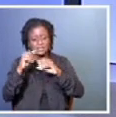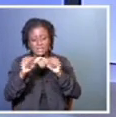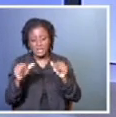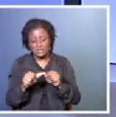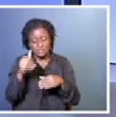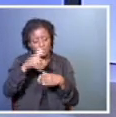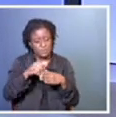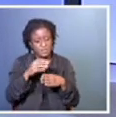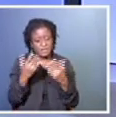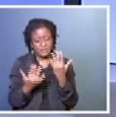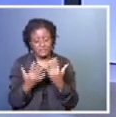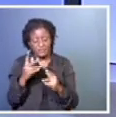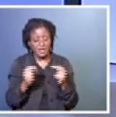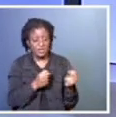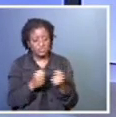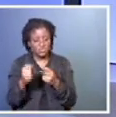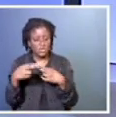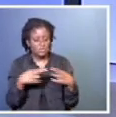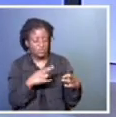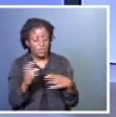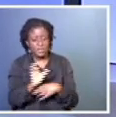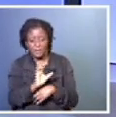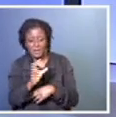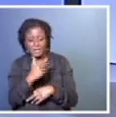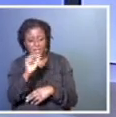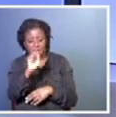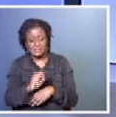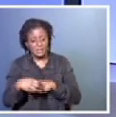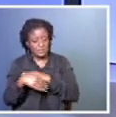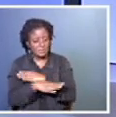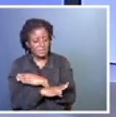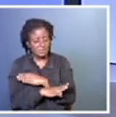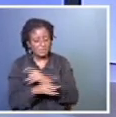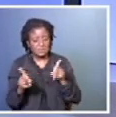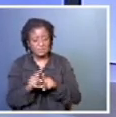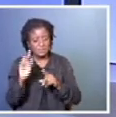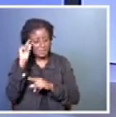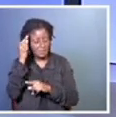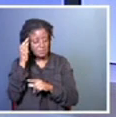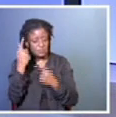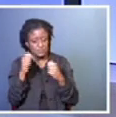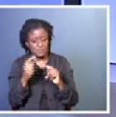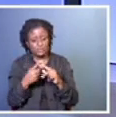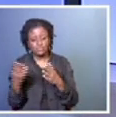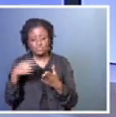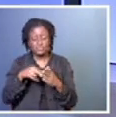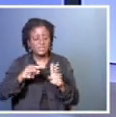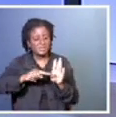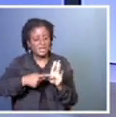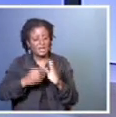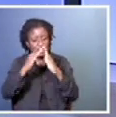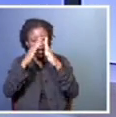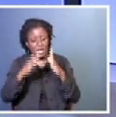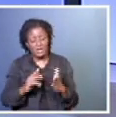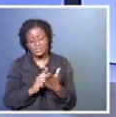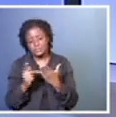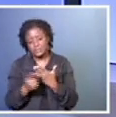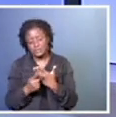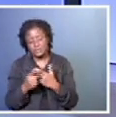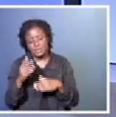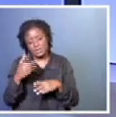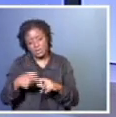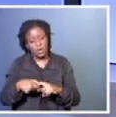Road, Carmichael, and South Beach, as the government seeks to restart a housing initiative on hold for the past